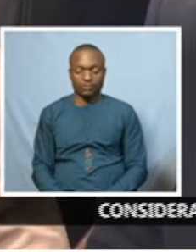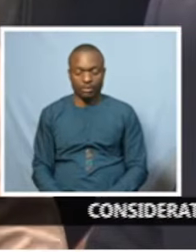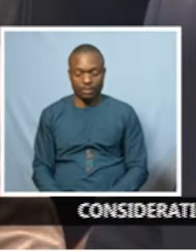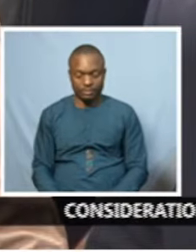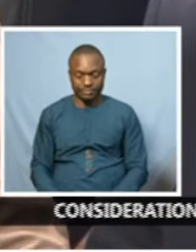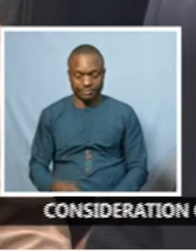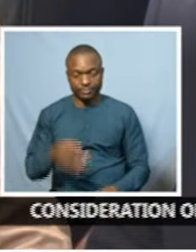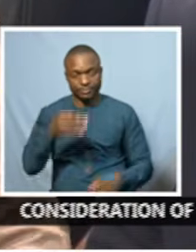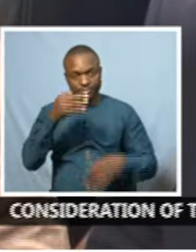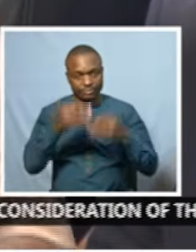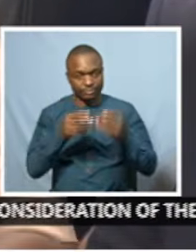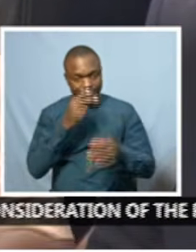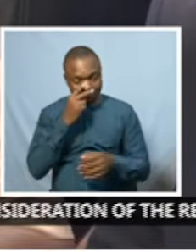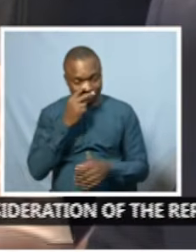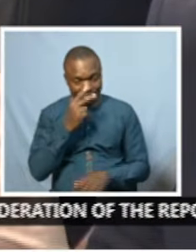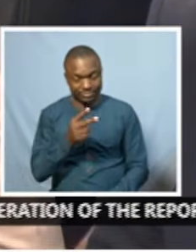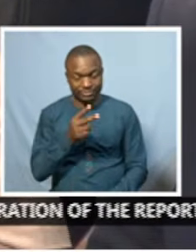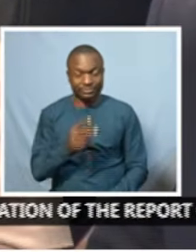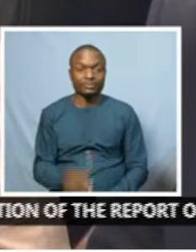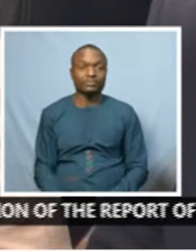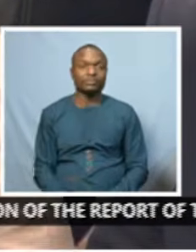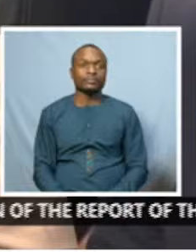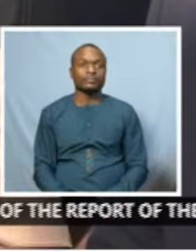When you look at the